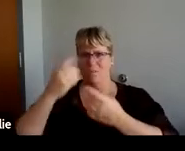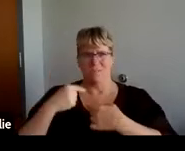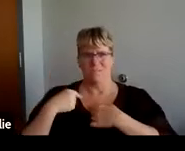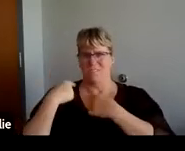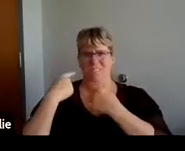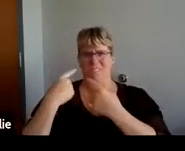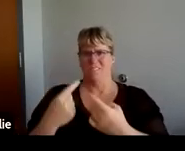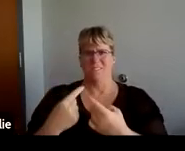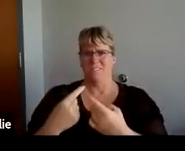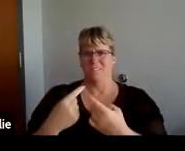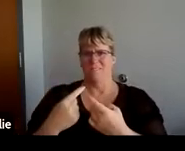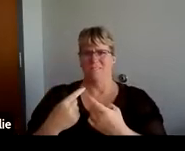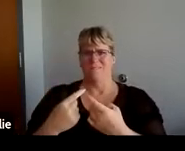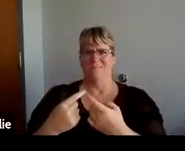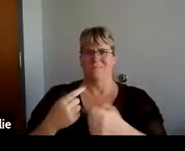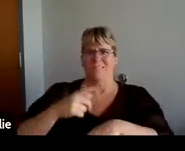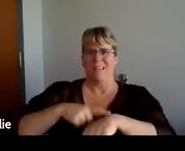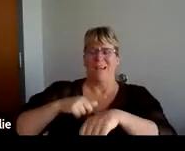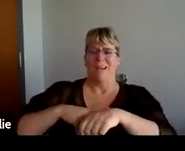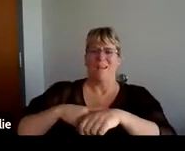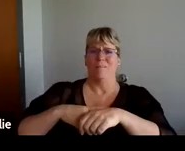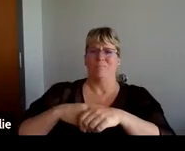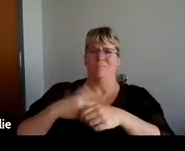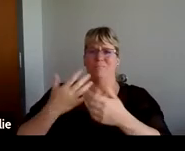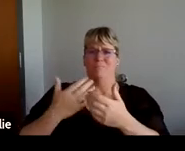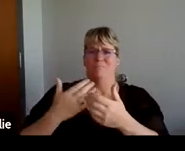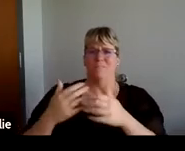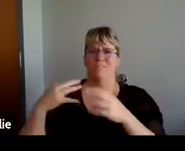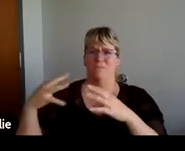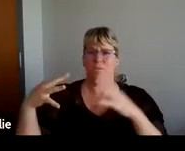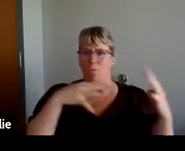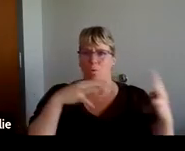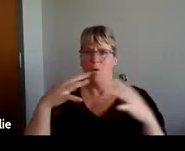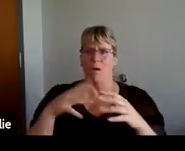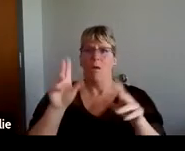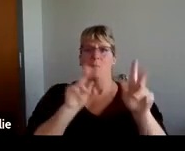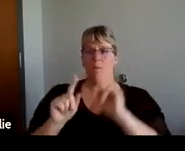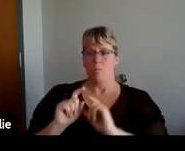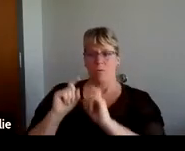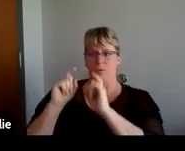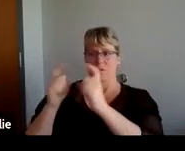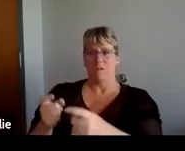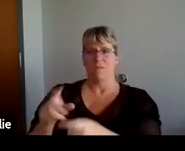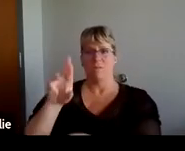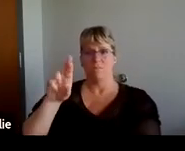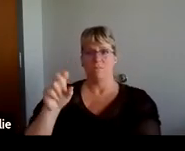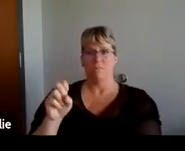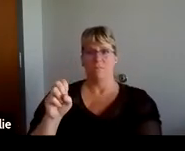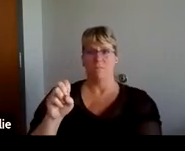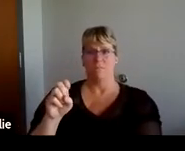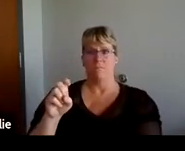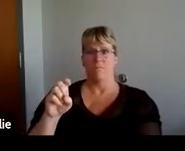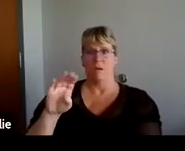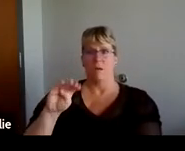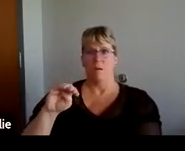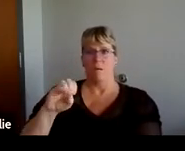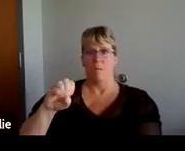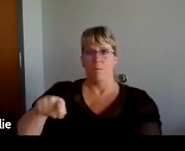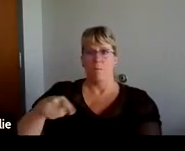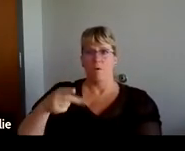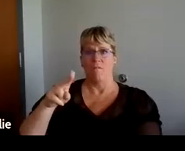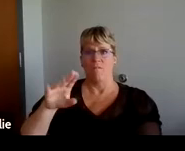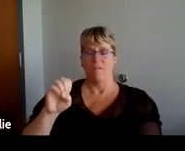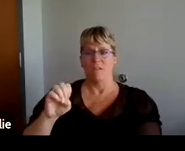the Revolutionary and Civil War times, where patients were prescribed morphine and other opioids to